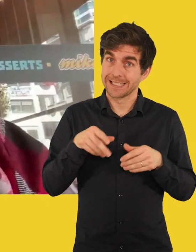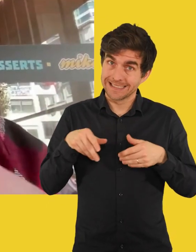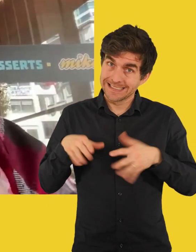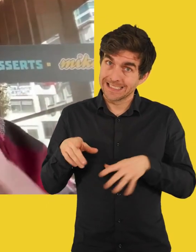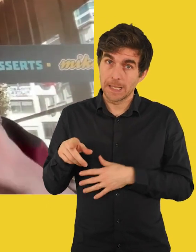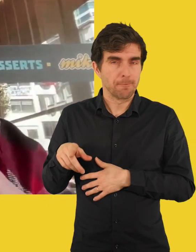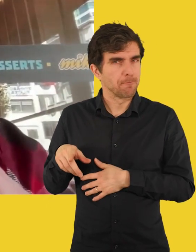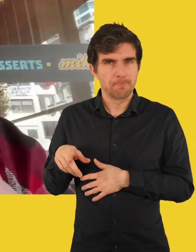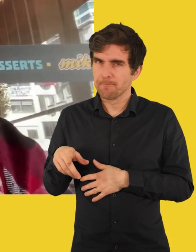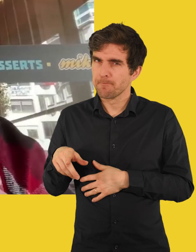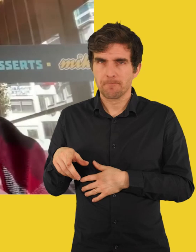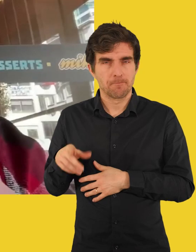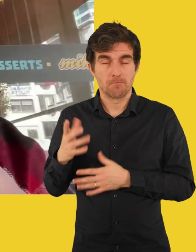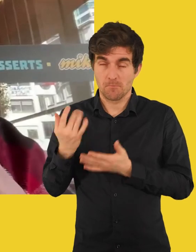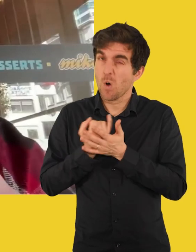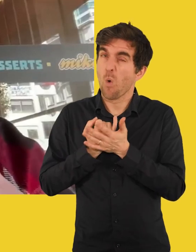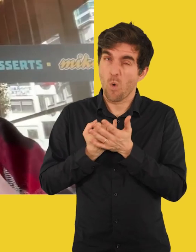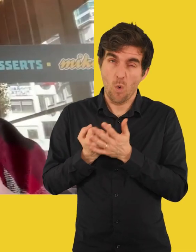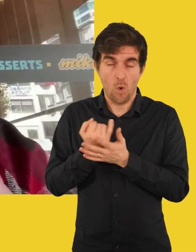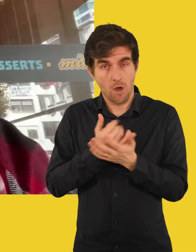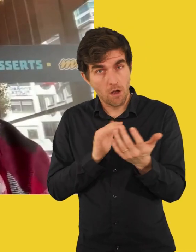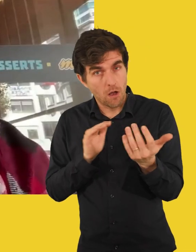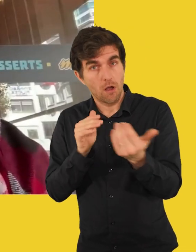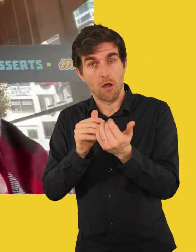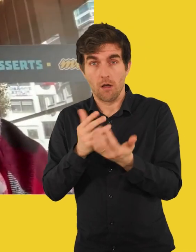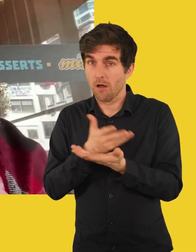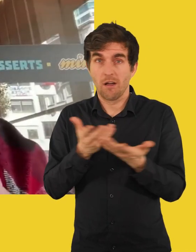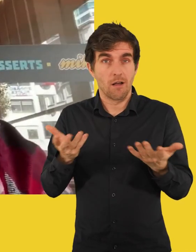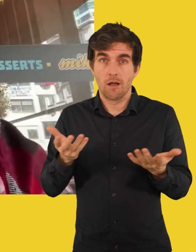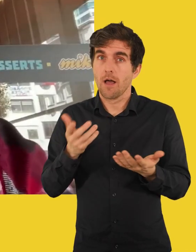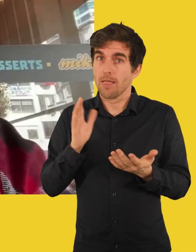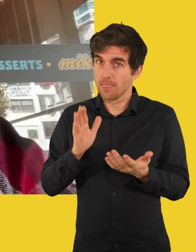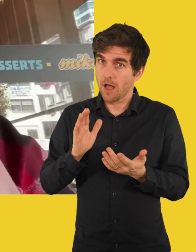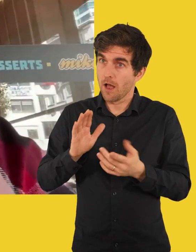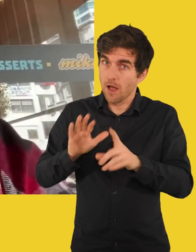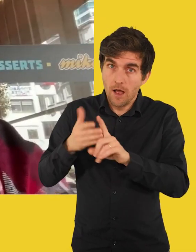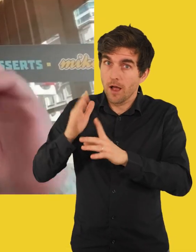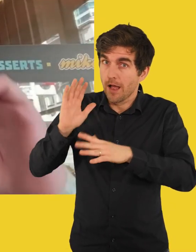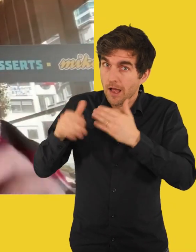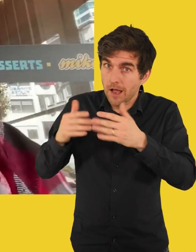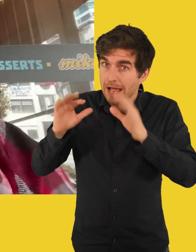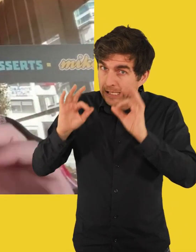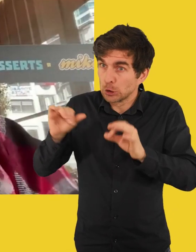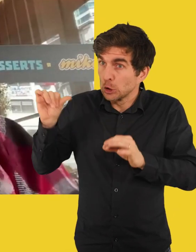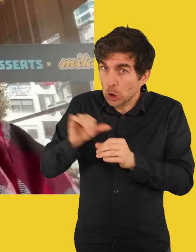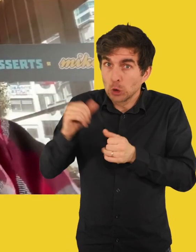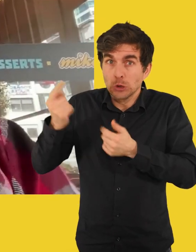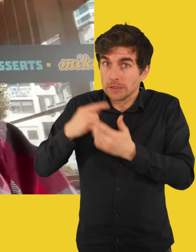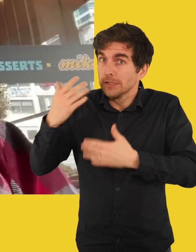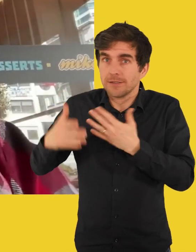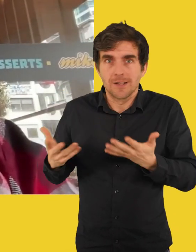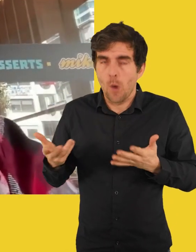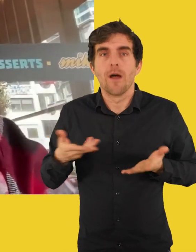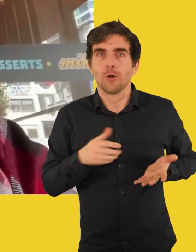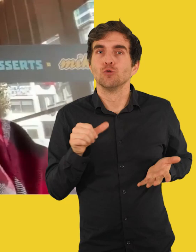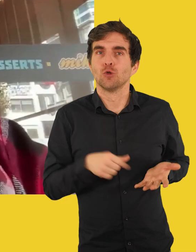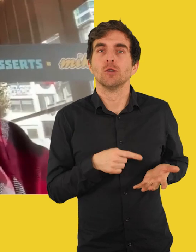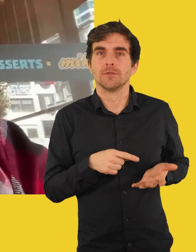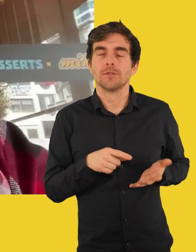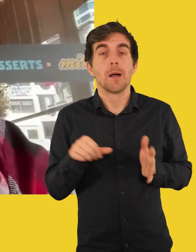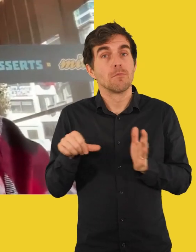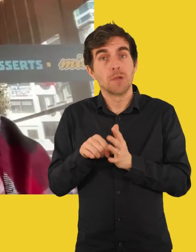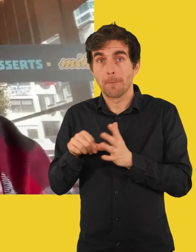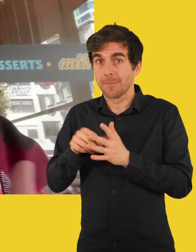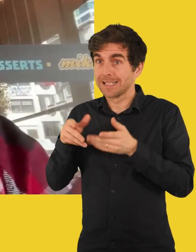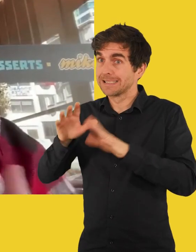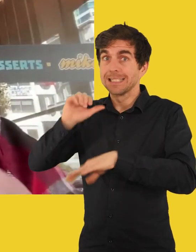the economic system aren't, I think, poorly designed. They actually function exactly as intended. The issue is